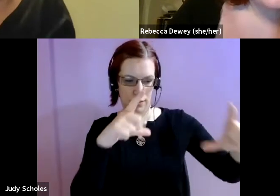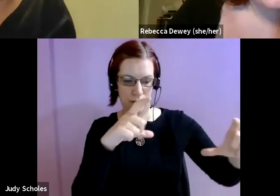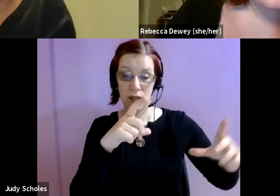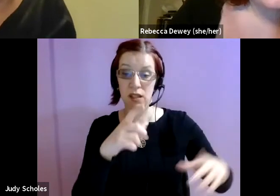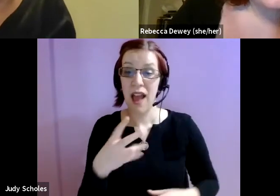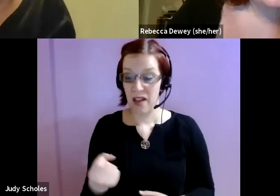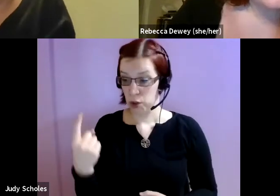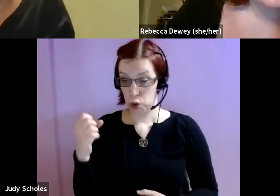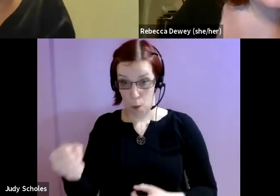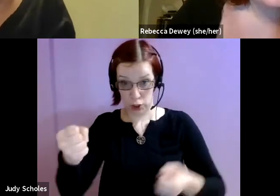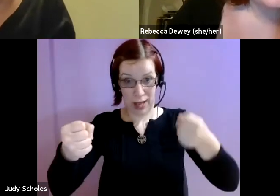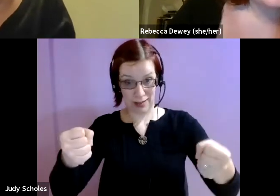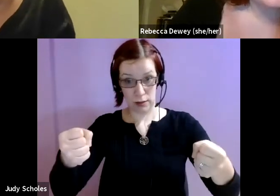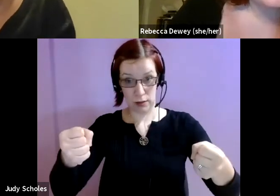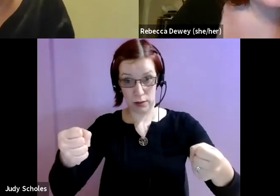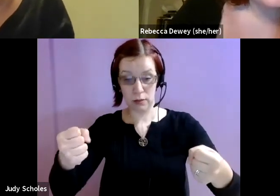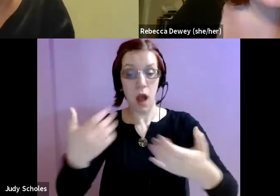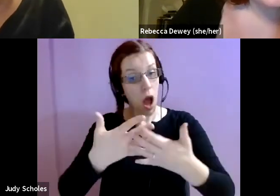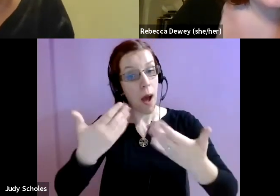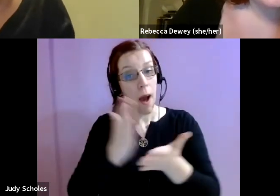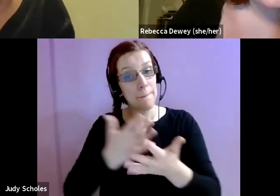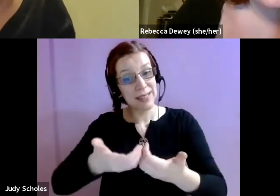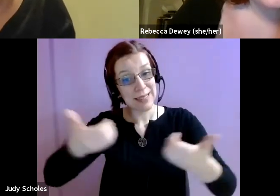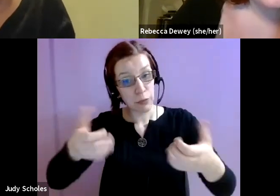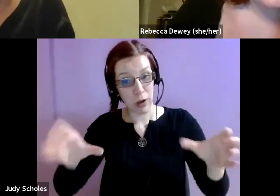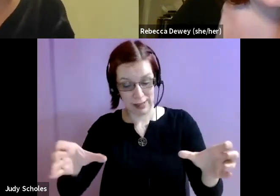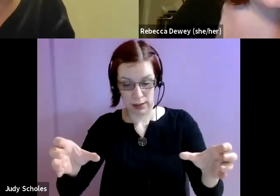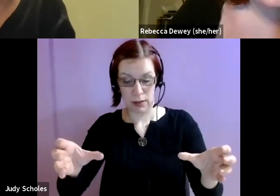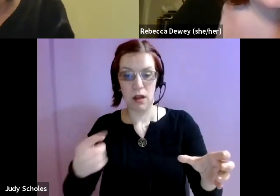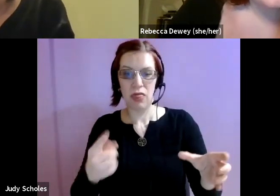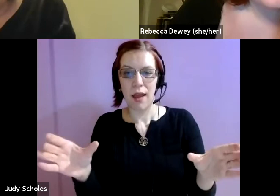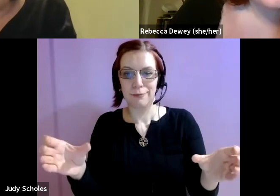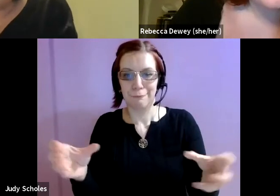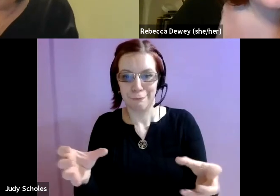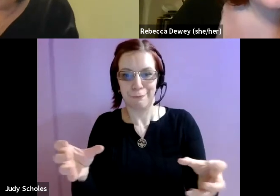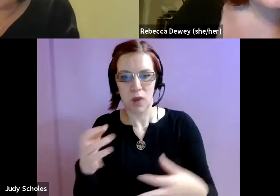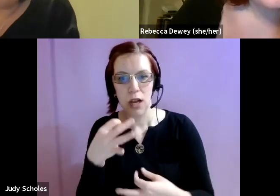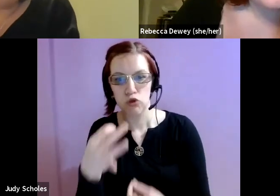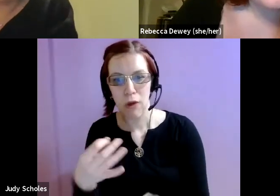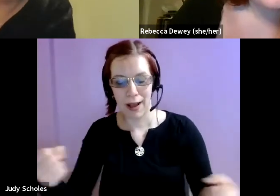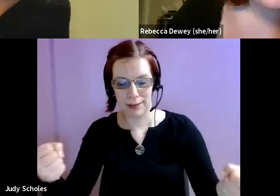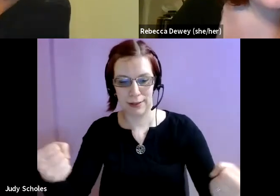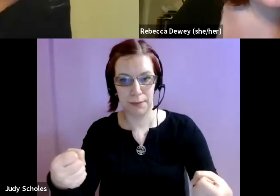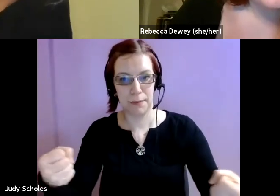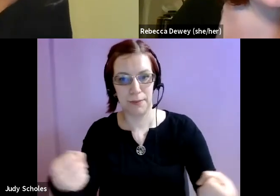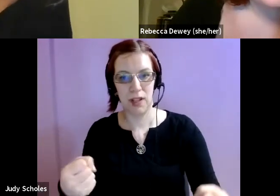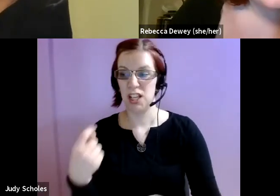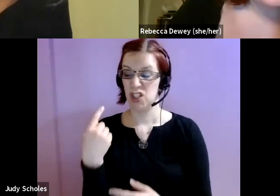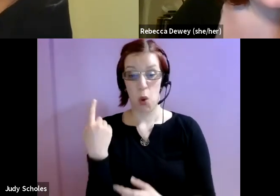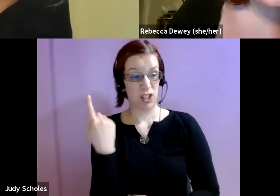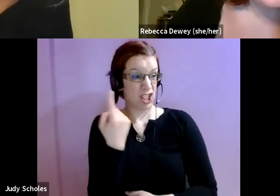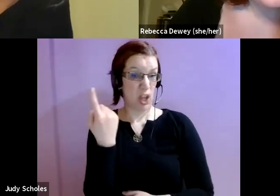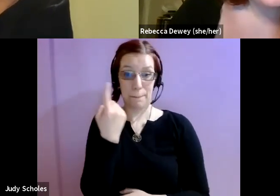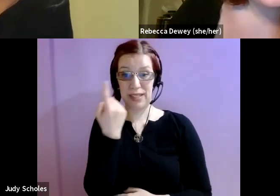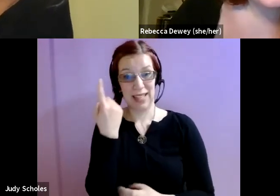2 objects that have some separation, they feel a gravitational pull. So people just walking past or carefully